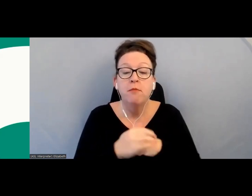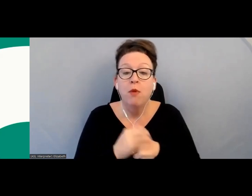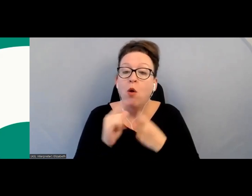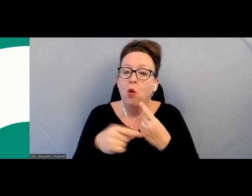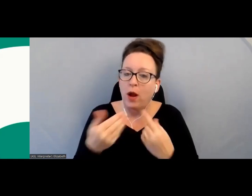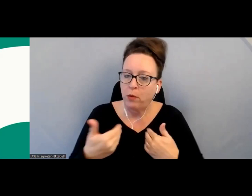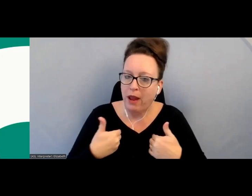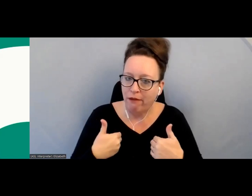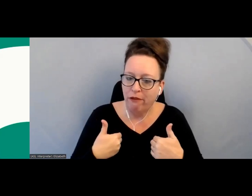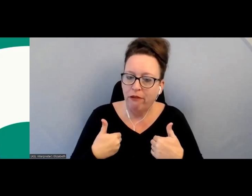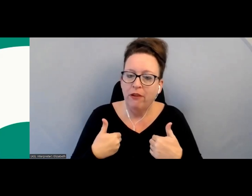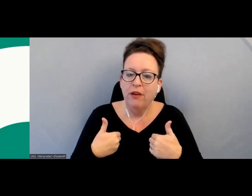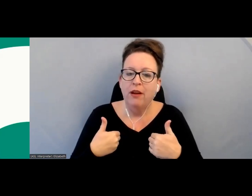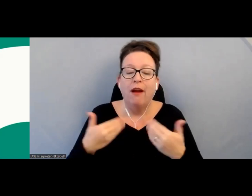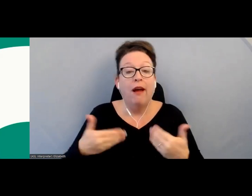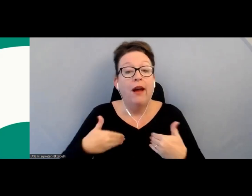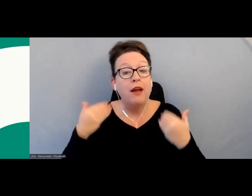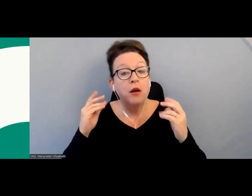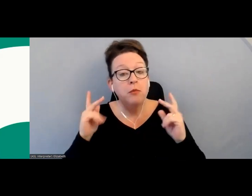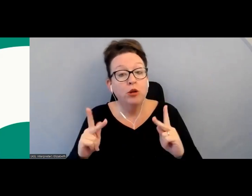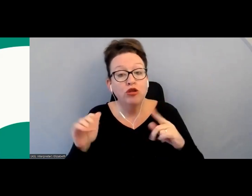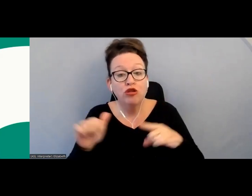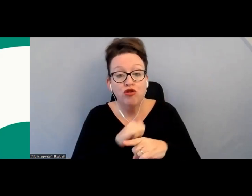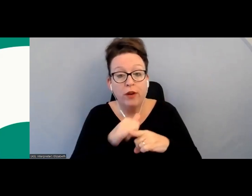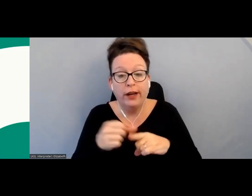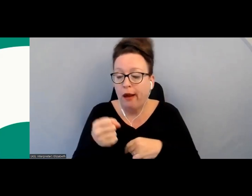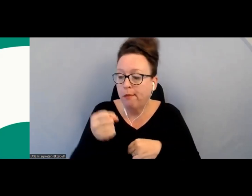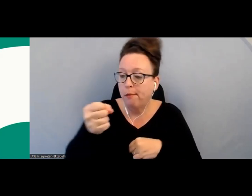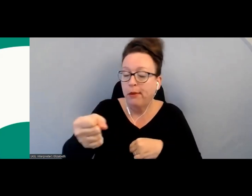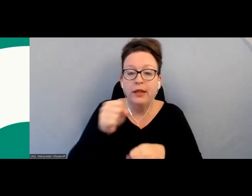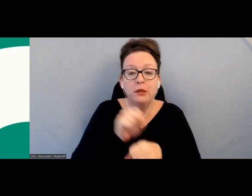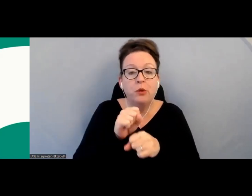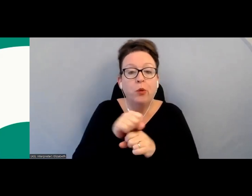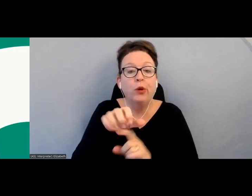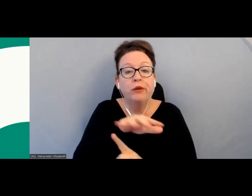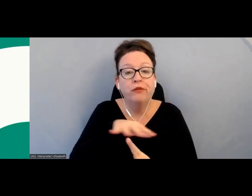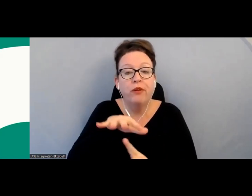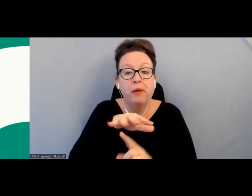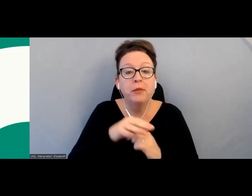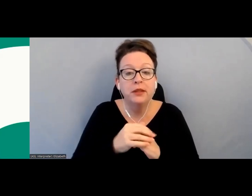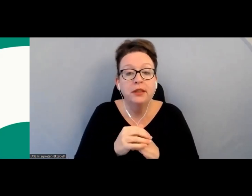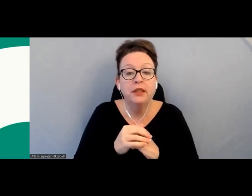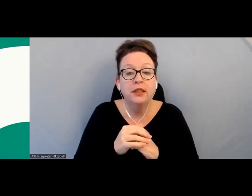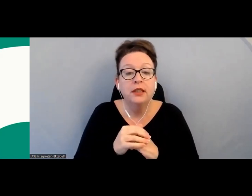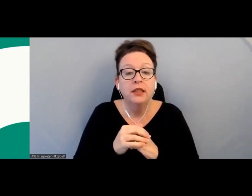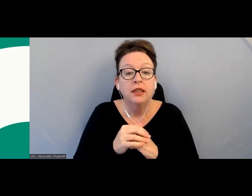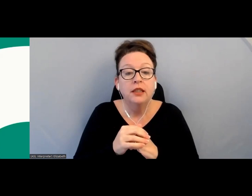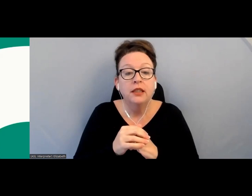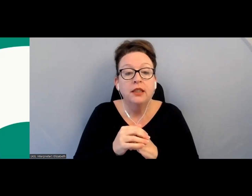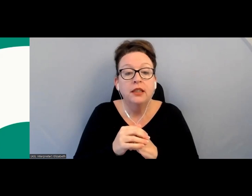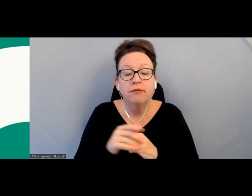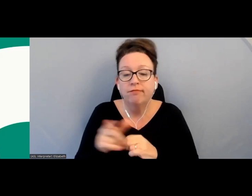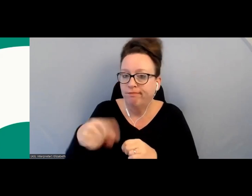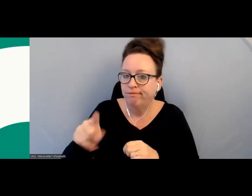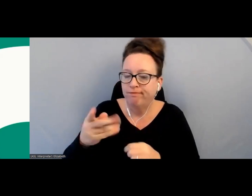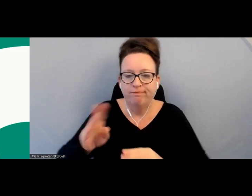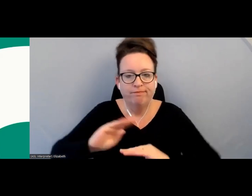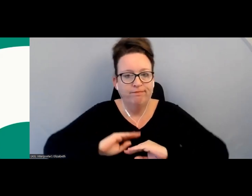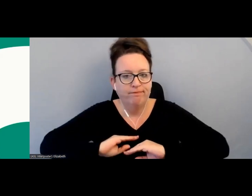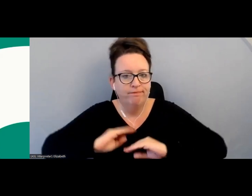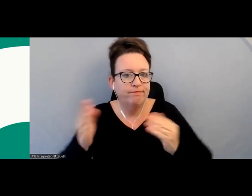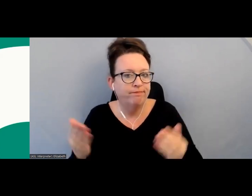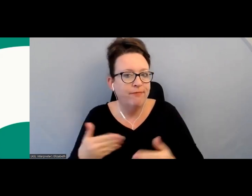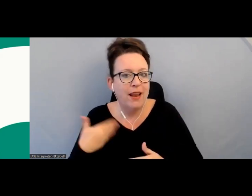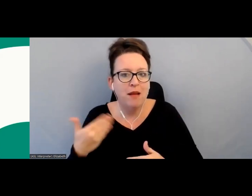have a NextGener trained and placed into a work situation that they are happy in and want to stay in